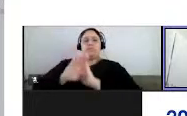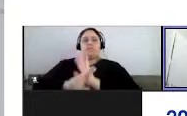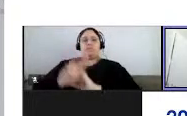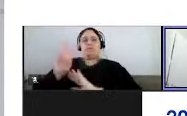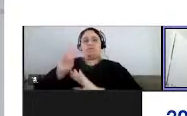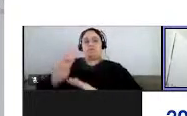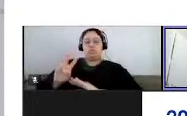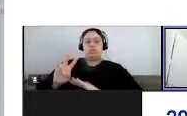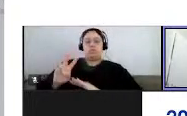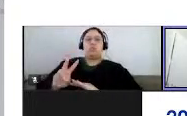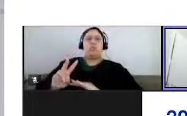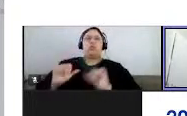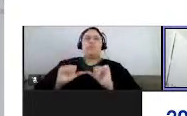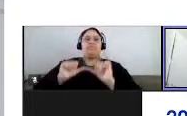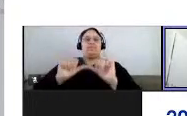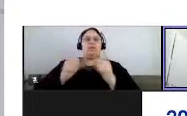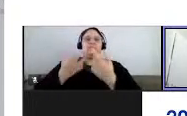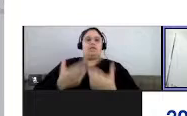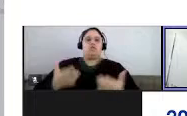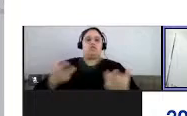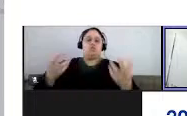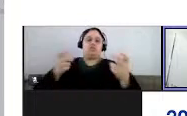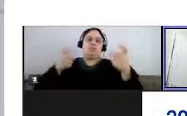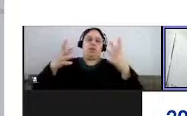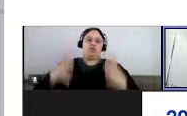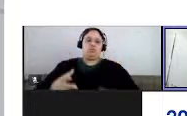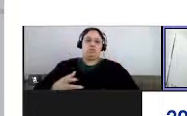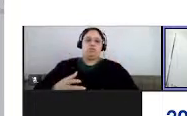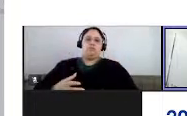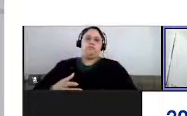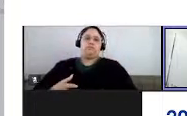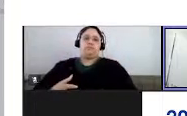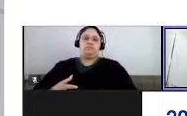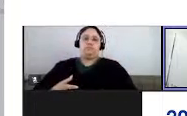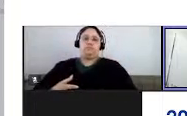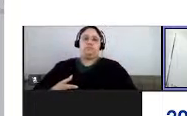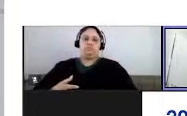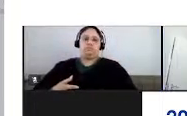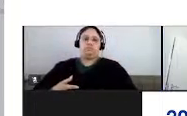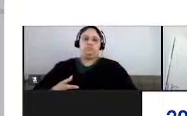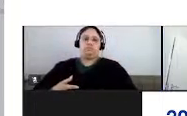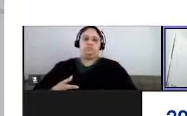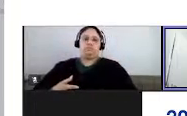slide, sustainable resource management. You will see